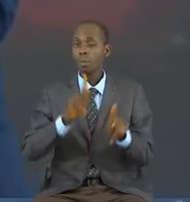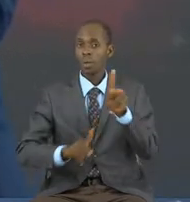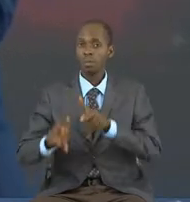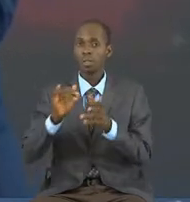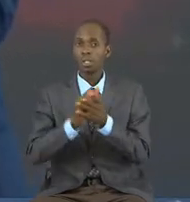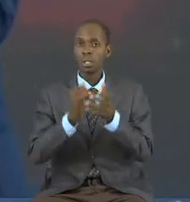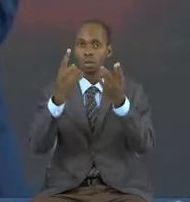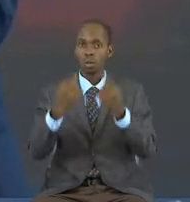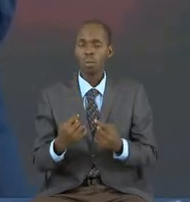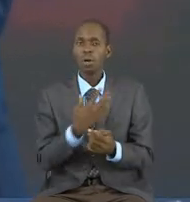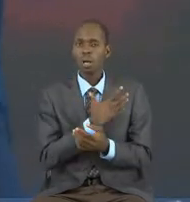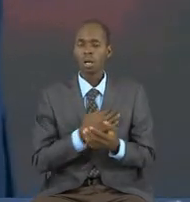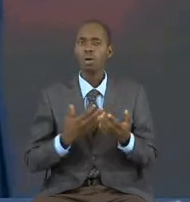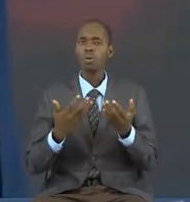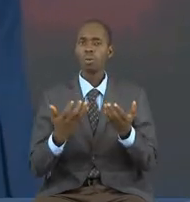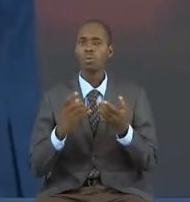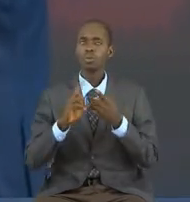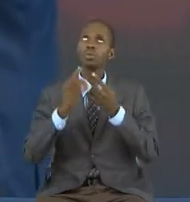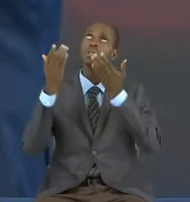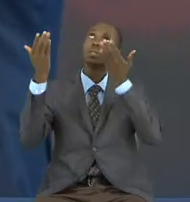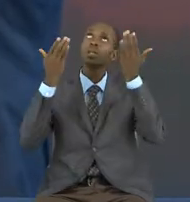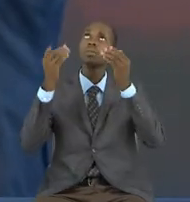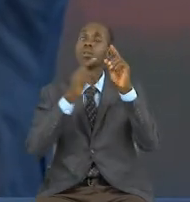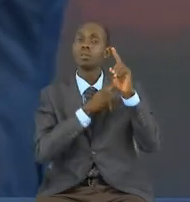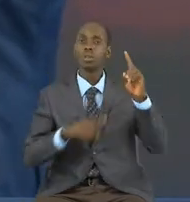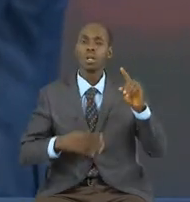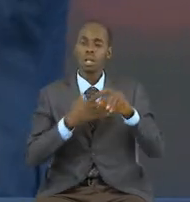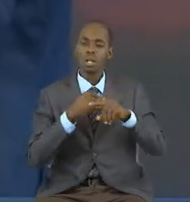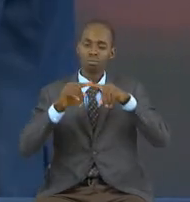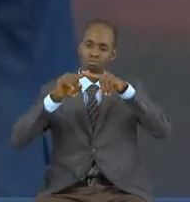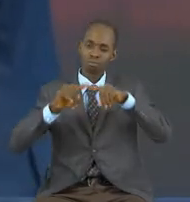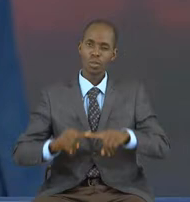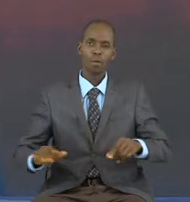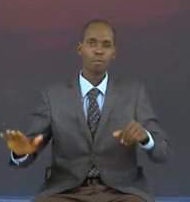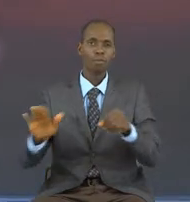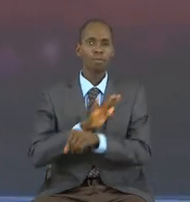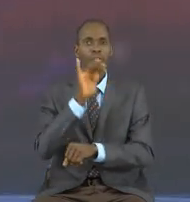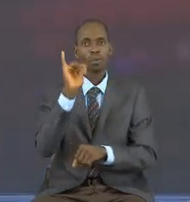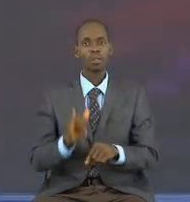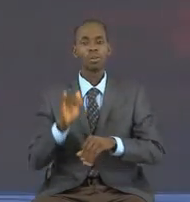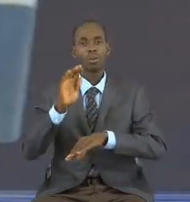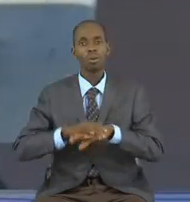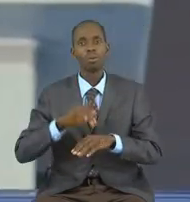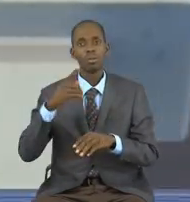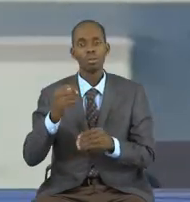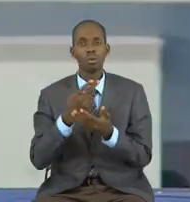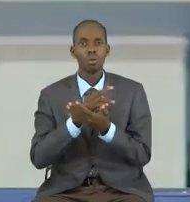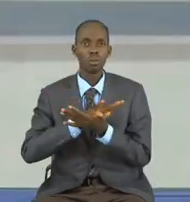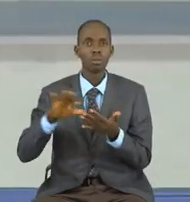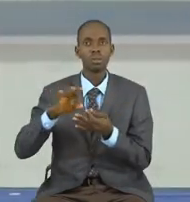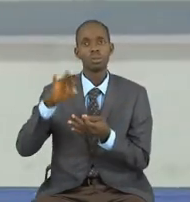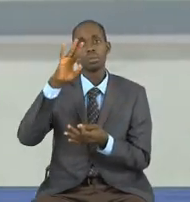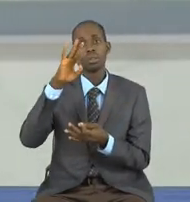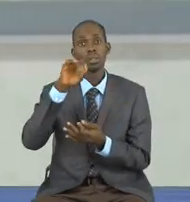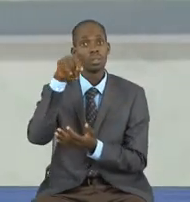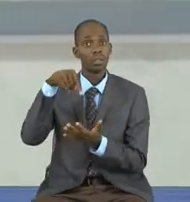they want to serve the Lord, and they rely entirely on the Holy Spirit, this